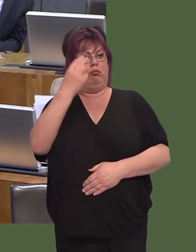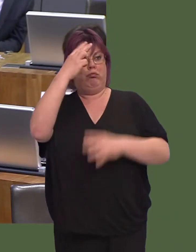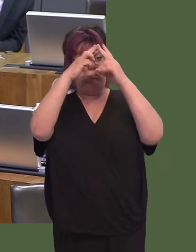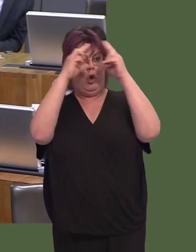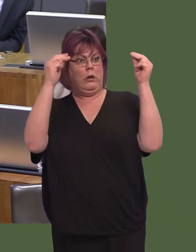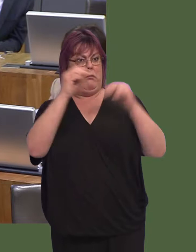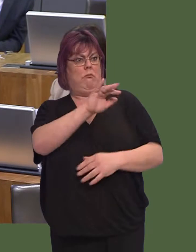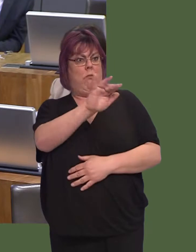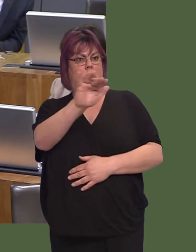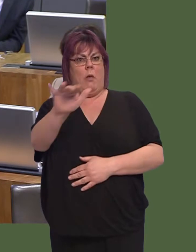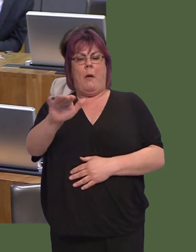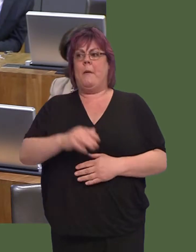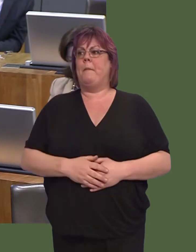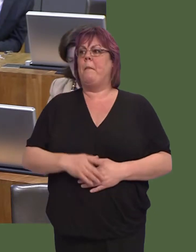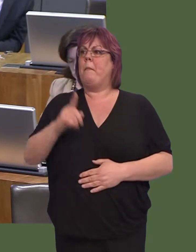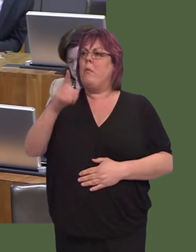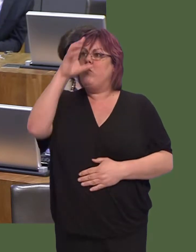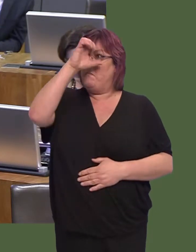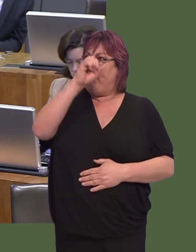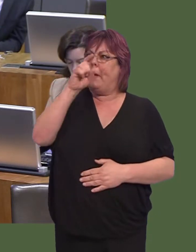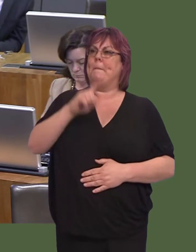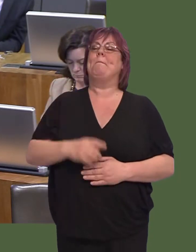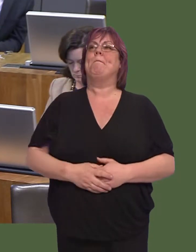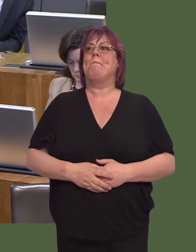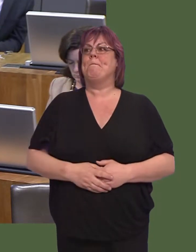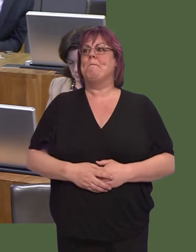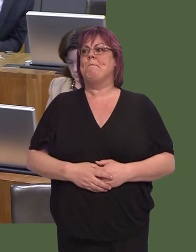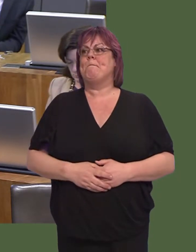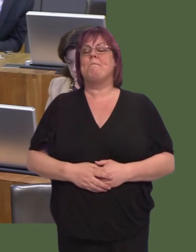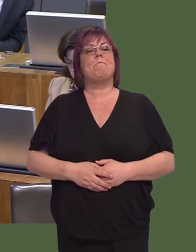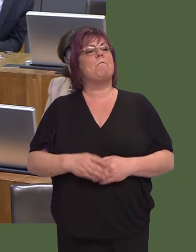but I think we have to understand that, of course, when it comes to A&E admissions